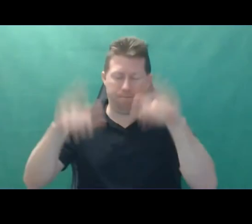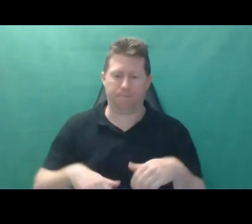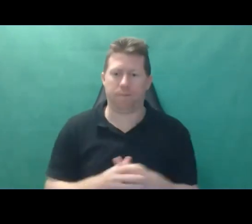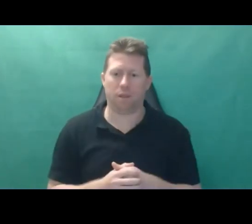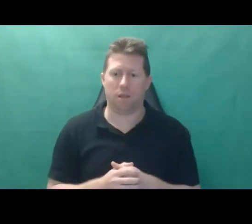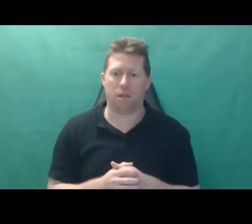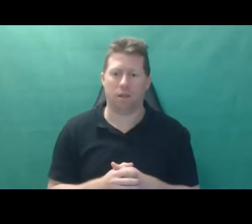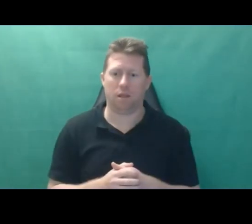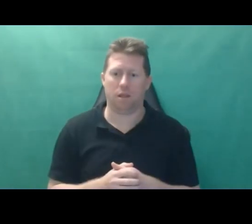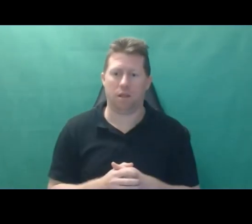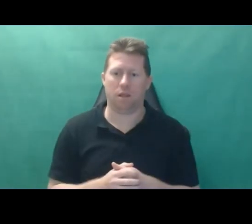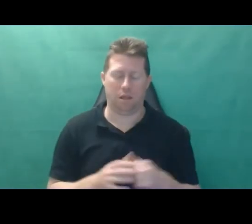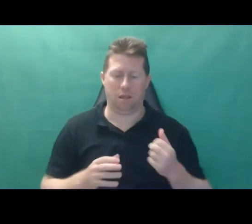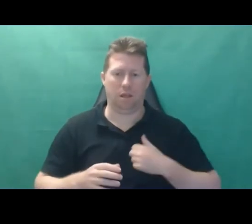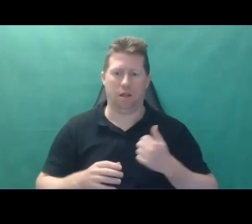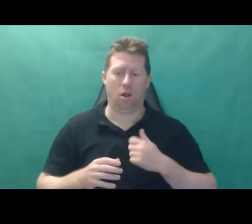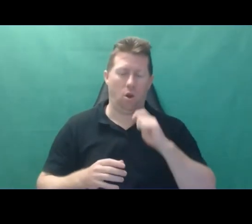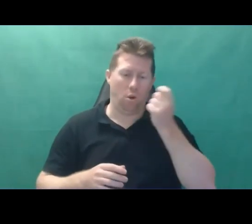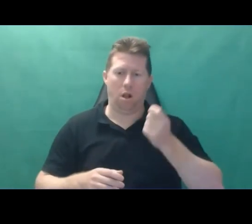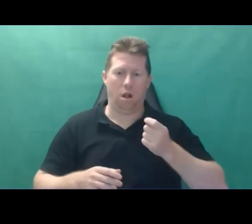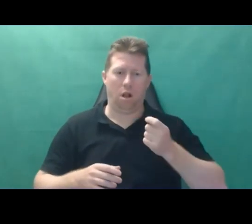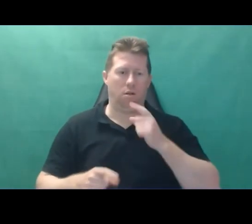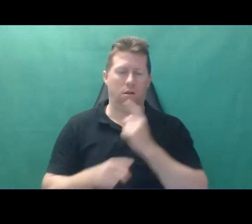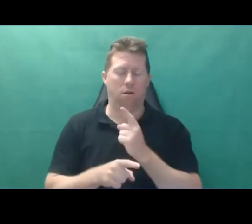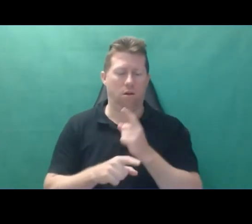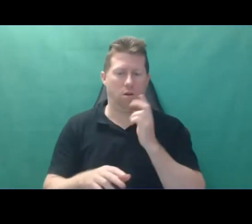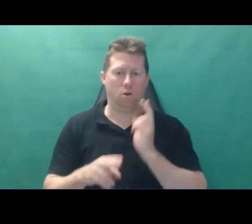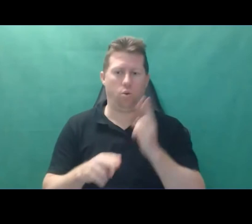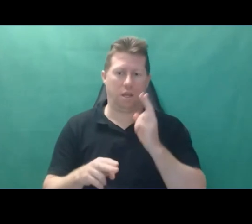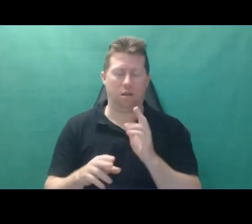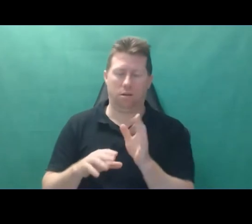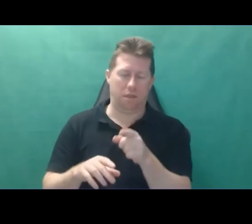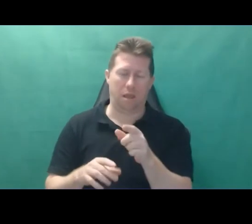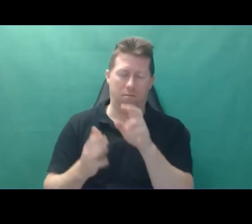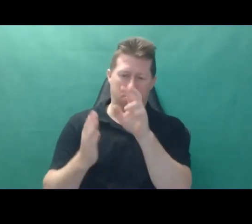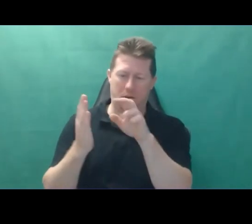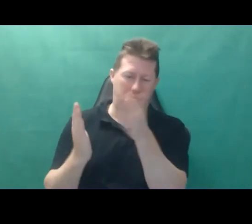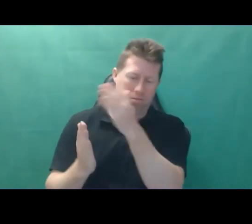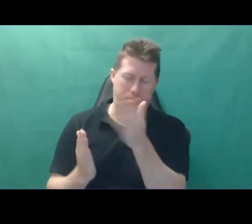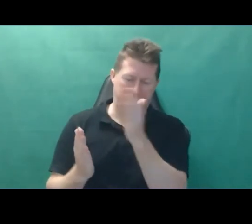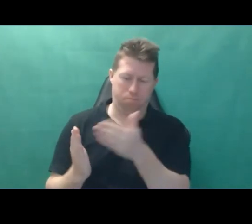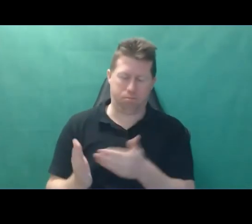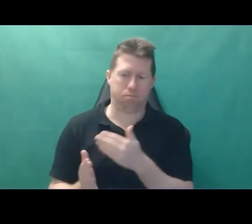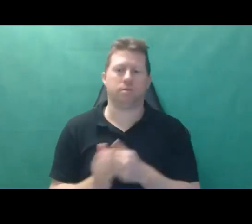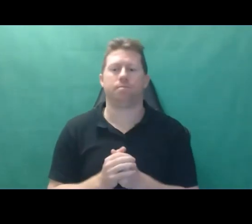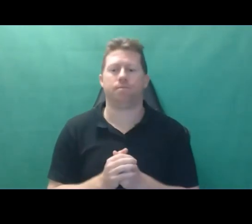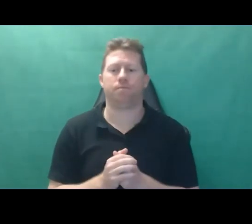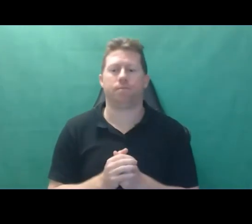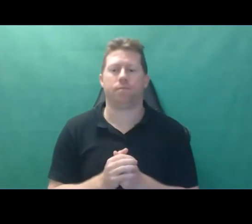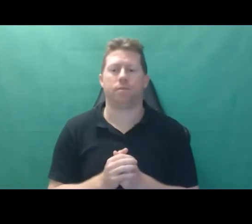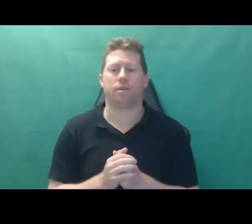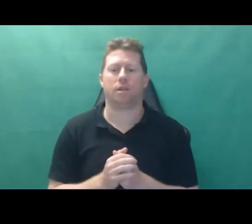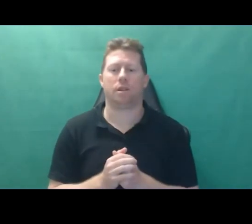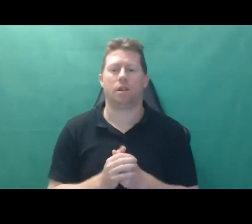all right. I'm going to rush off to, to how I won't bother about that. So, so why sociology